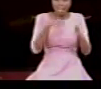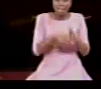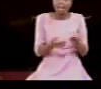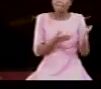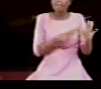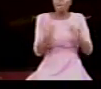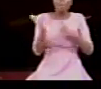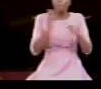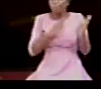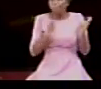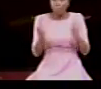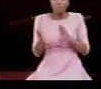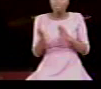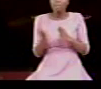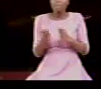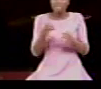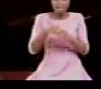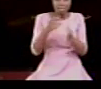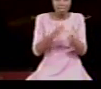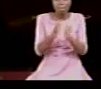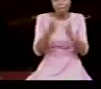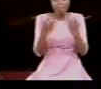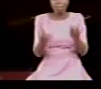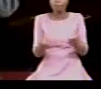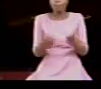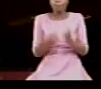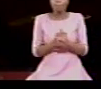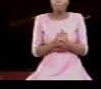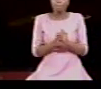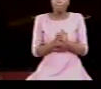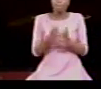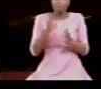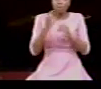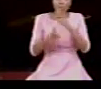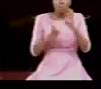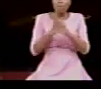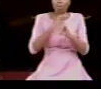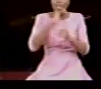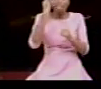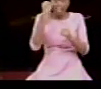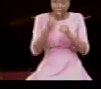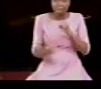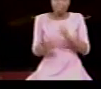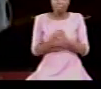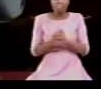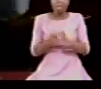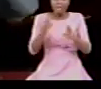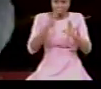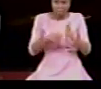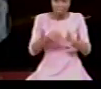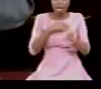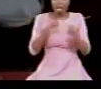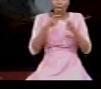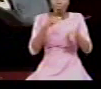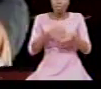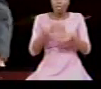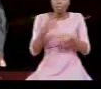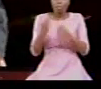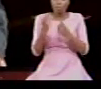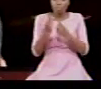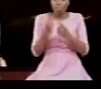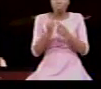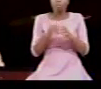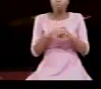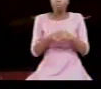wars. Look at the rumors of war. It's in the Bible. The world is ending. Sit down and make your ways right and be